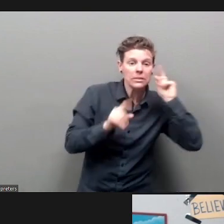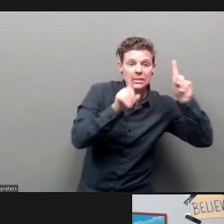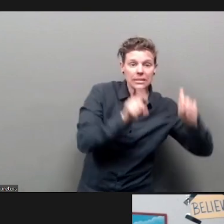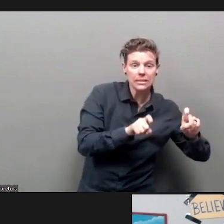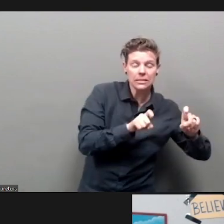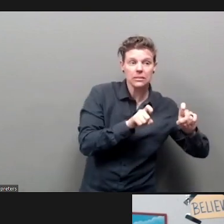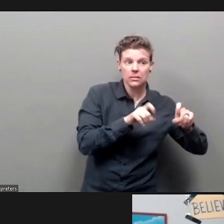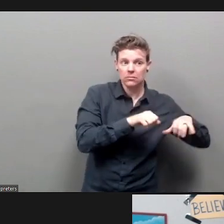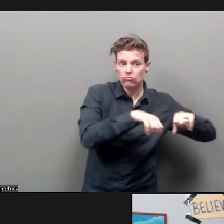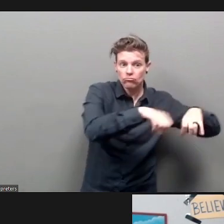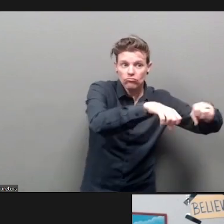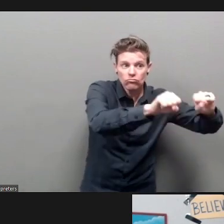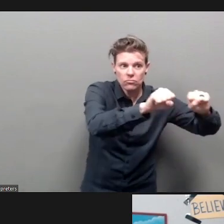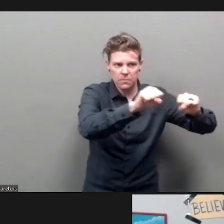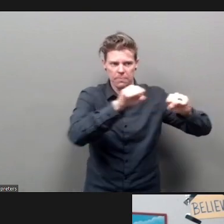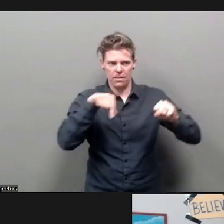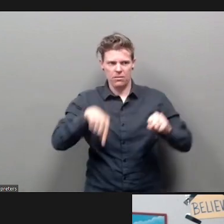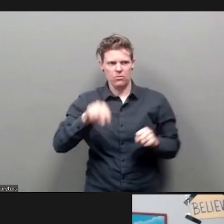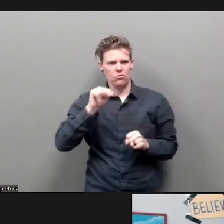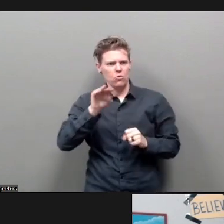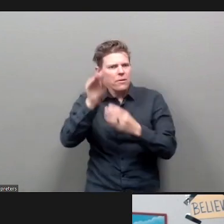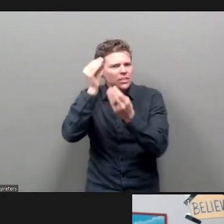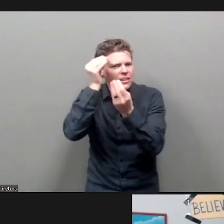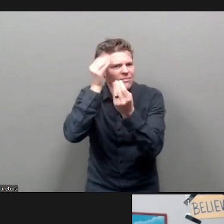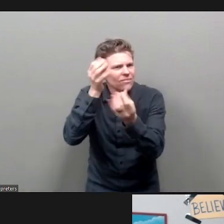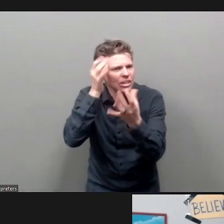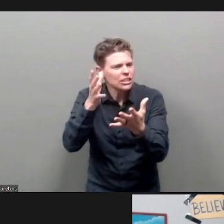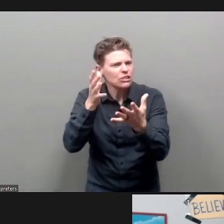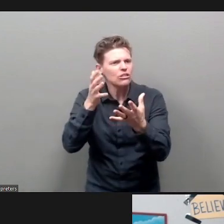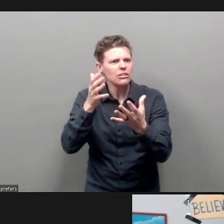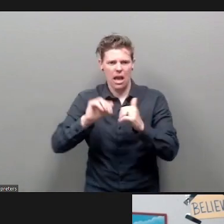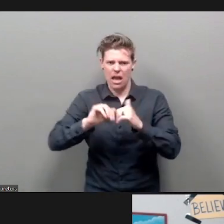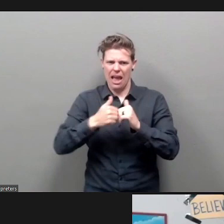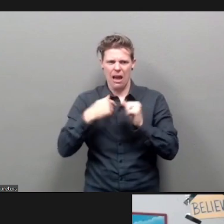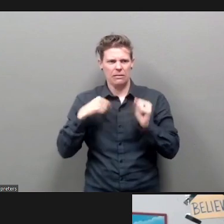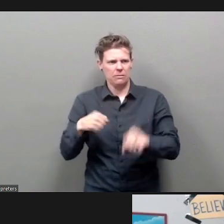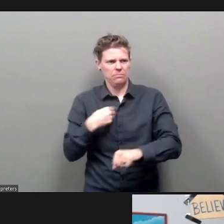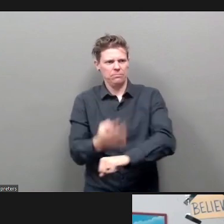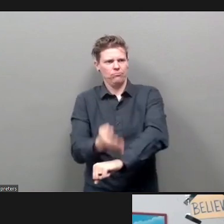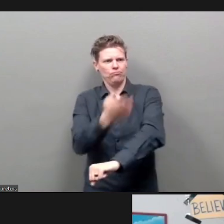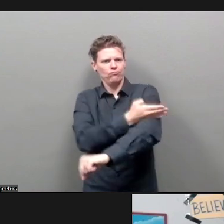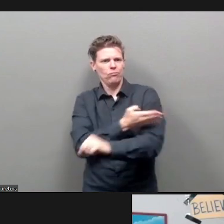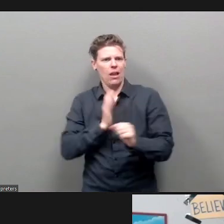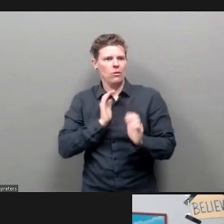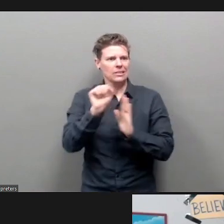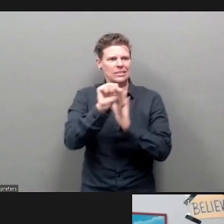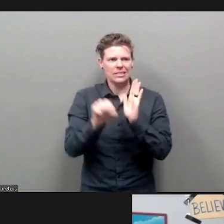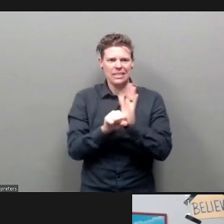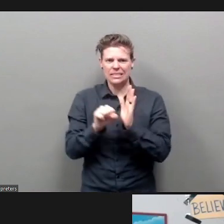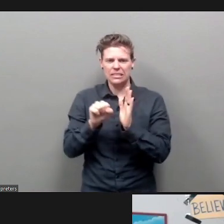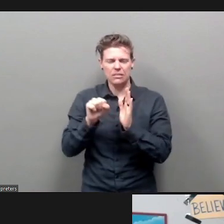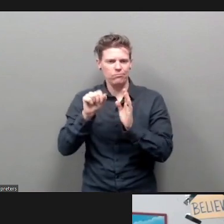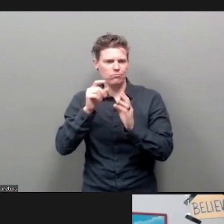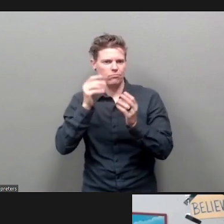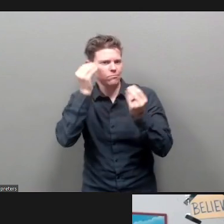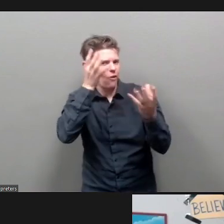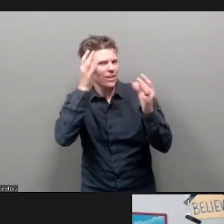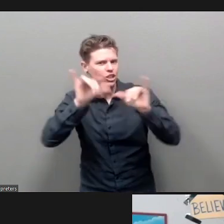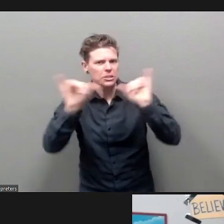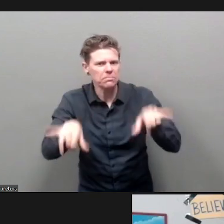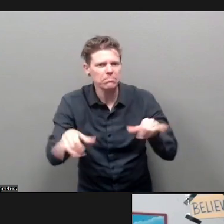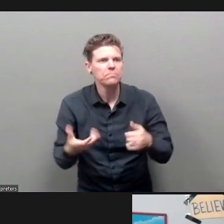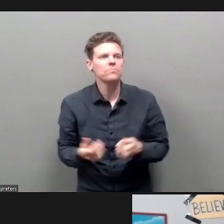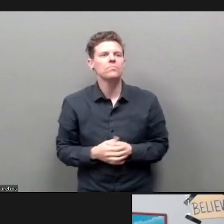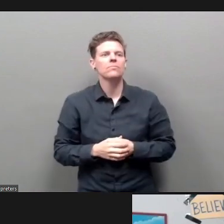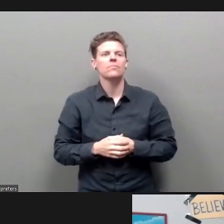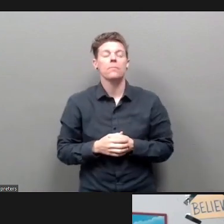Notify maybe going to become more important for the state's reporting system? Thank you. Yeah, it's a great question, Juno. Welcome back. I think